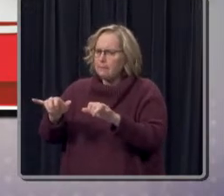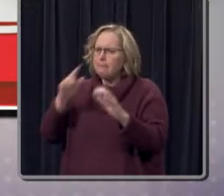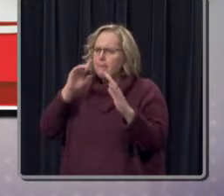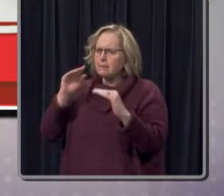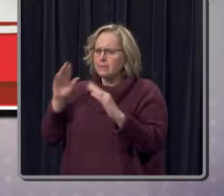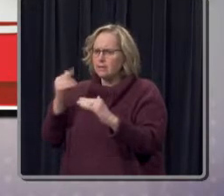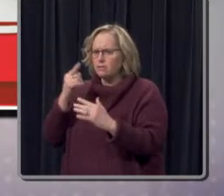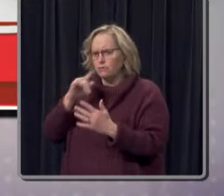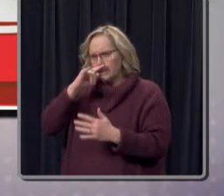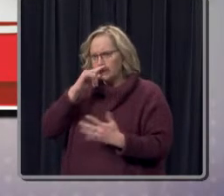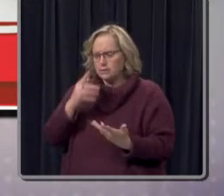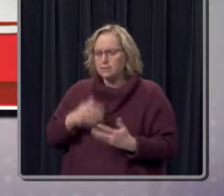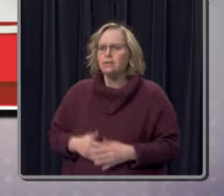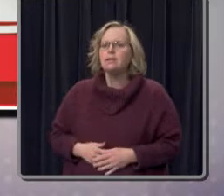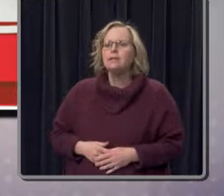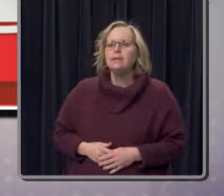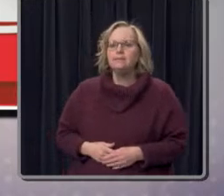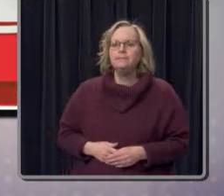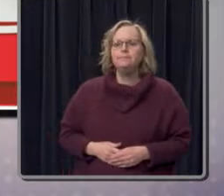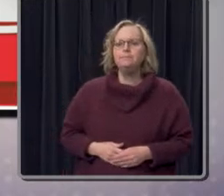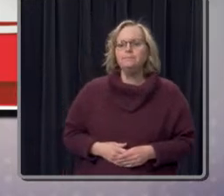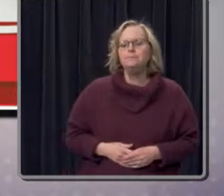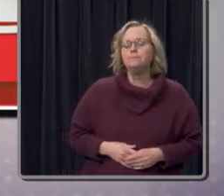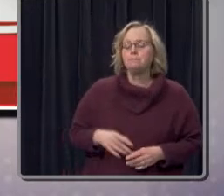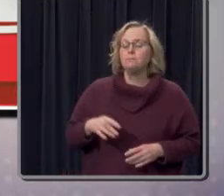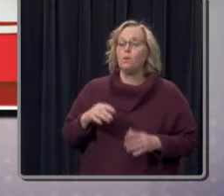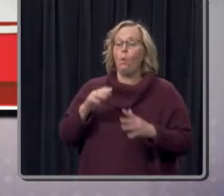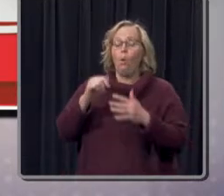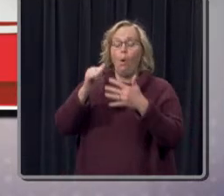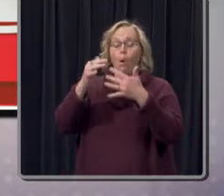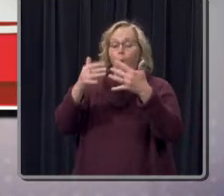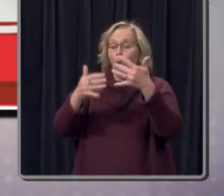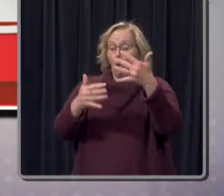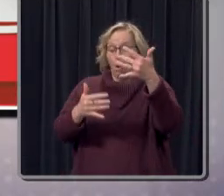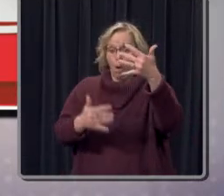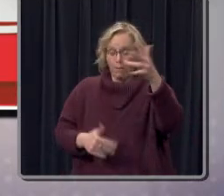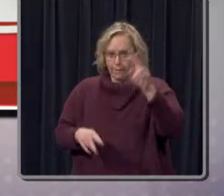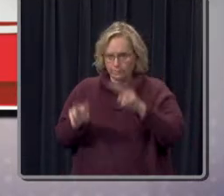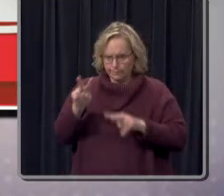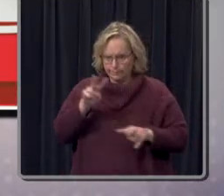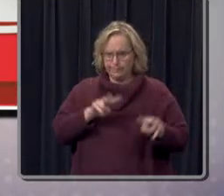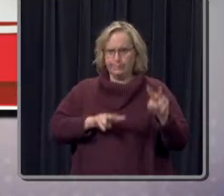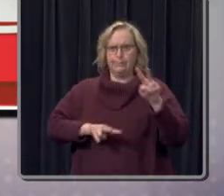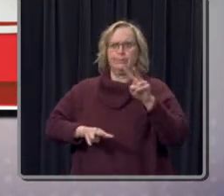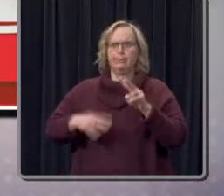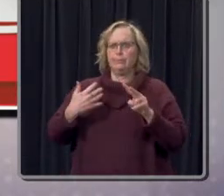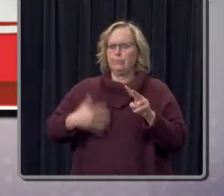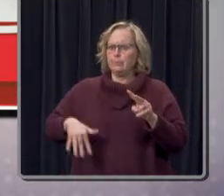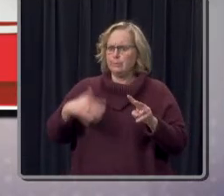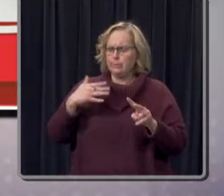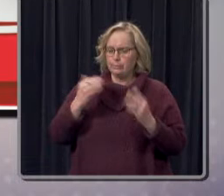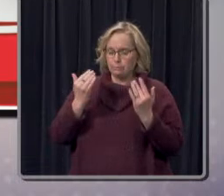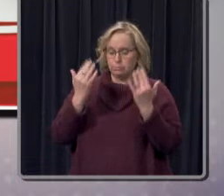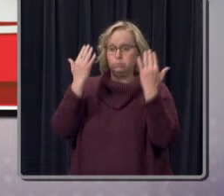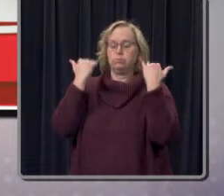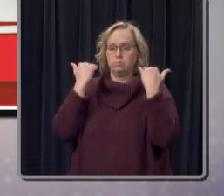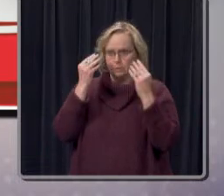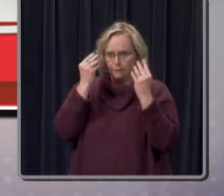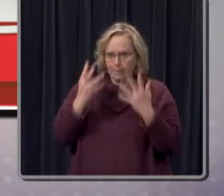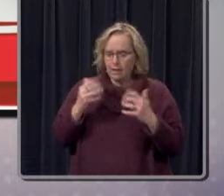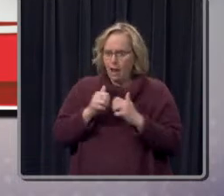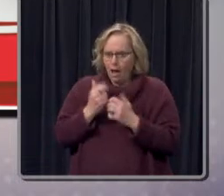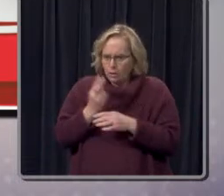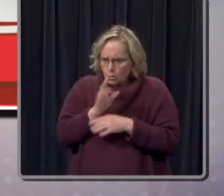kids? So when we look at all of that, it's like, that's a lot of information, and how are we going to use it? For us, one of the key things